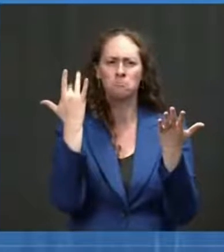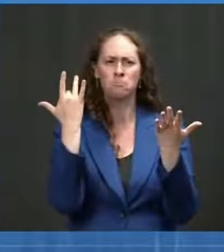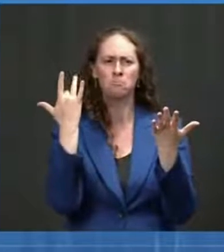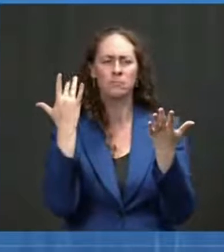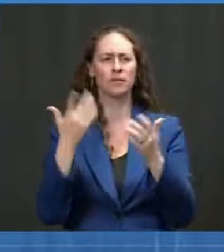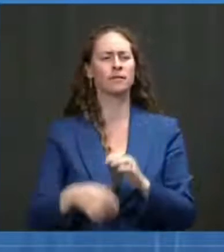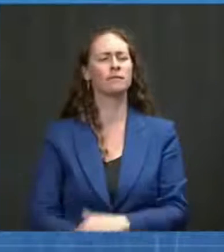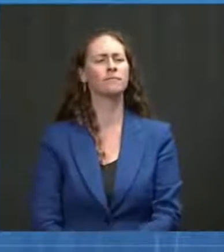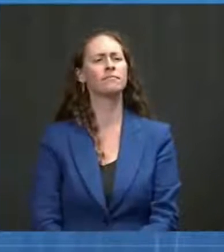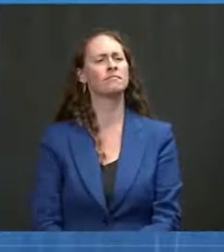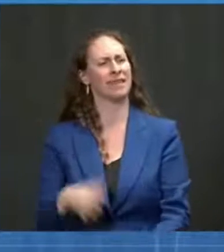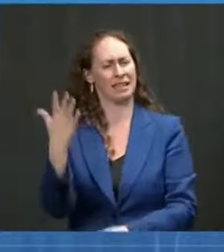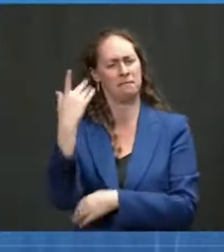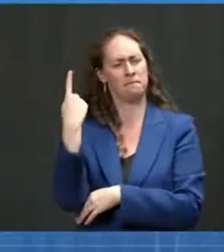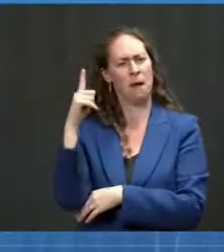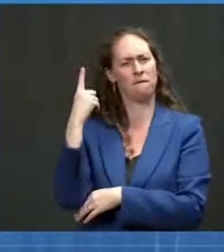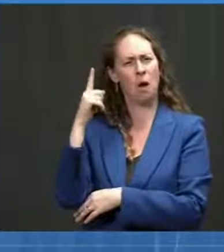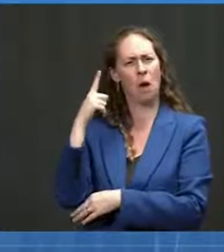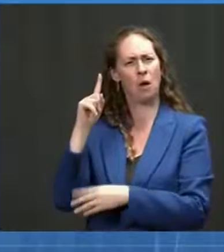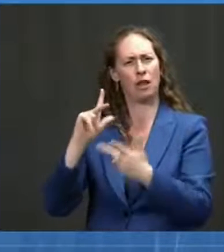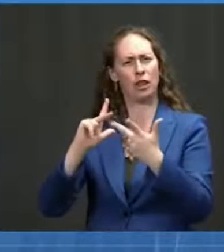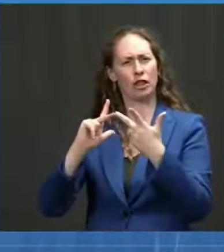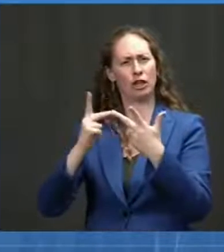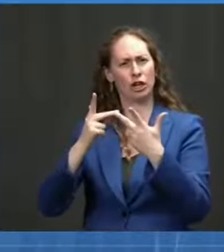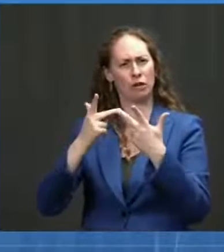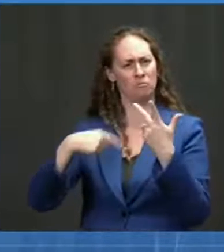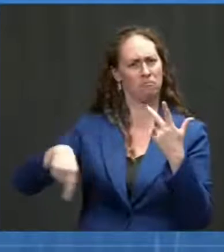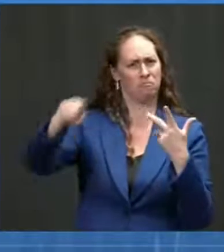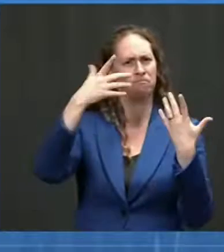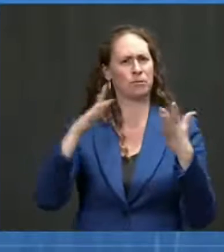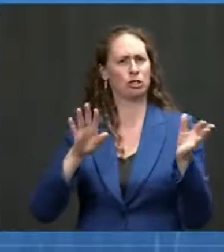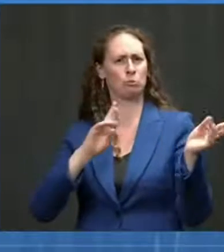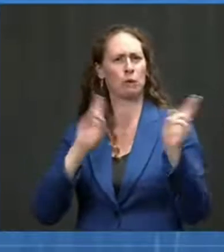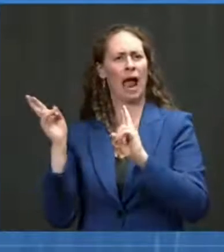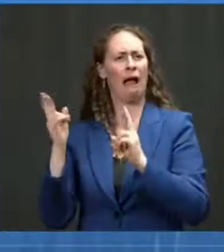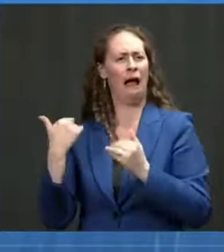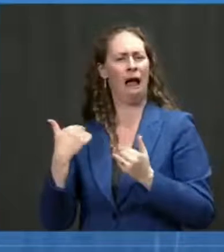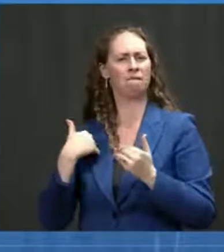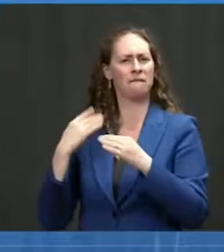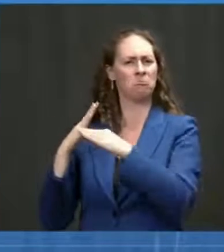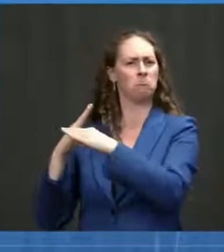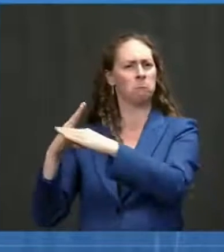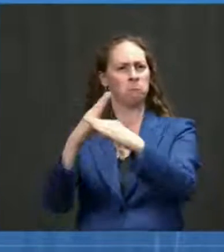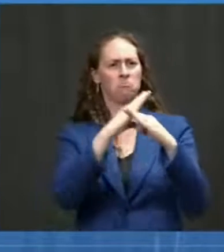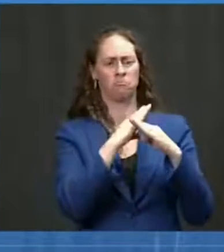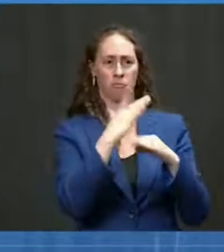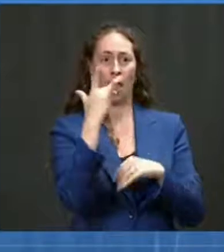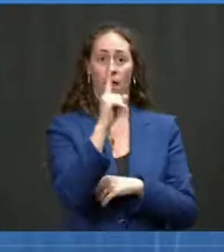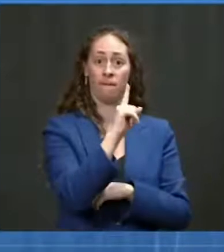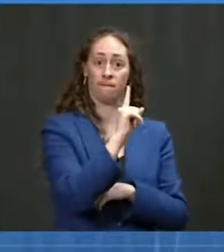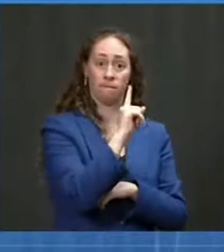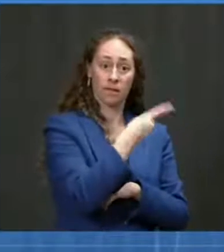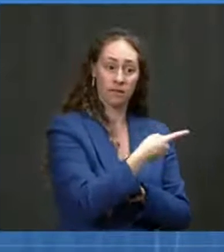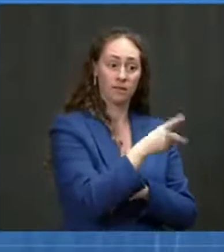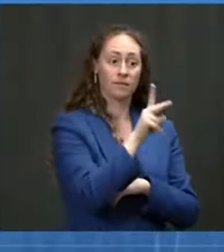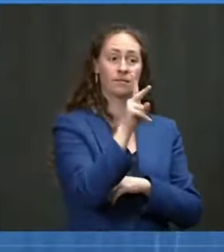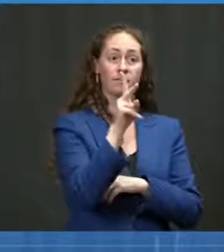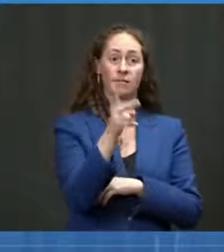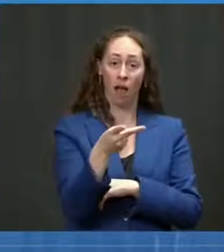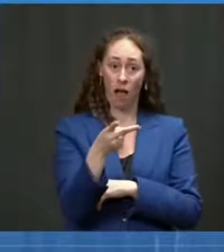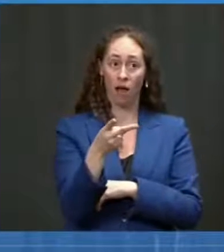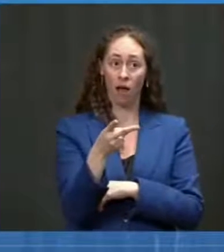does not at this moment come at the expense of first vaccine or second vaccine doses for folks elsewhere in the world?